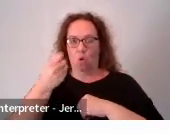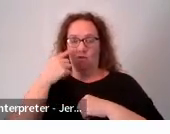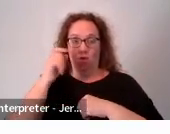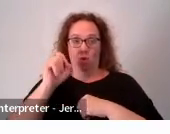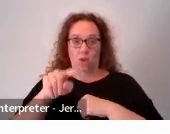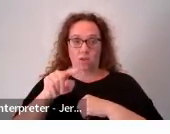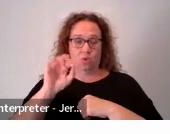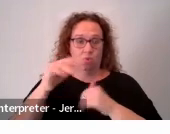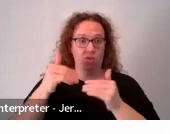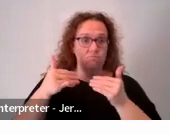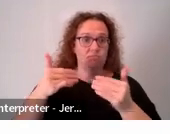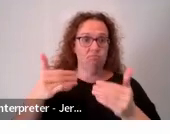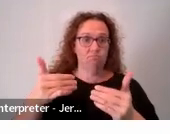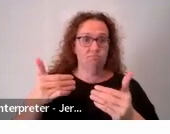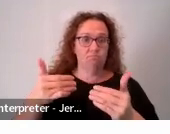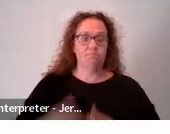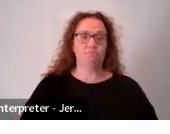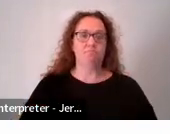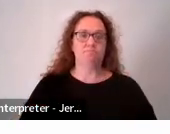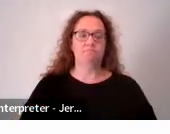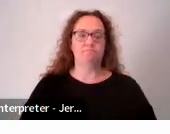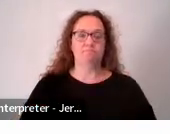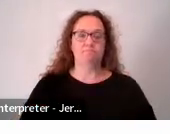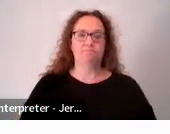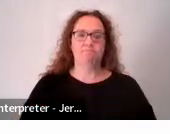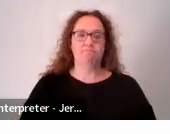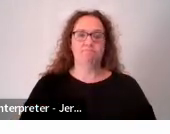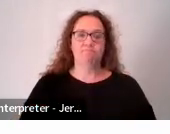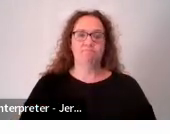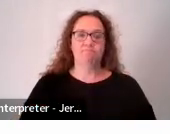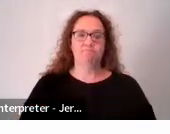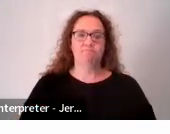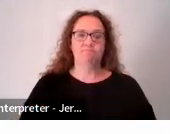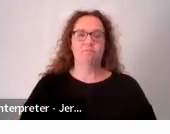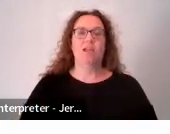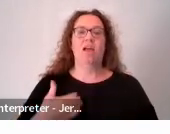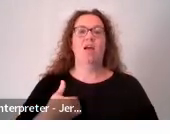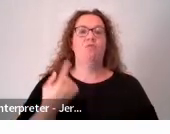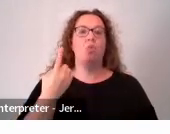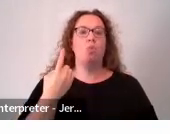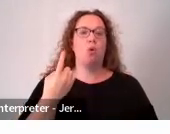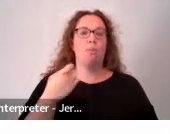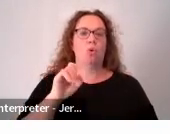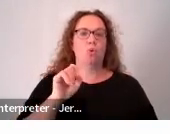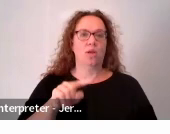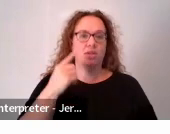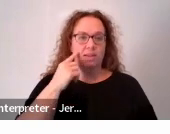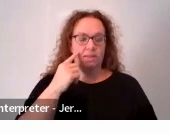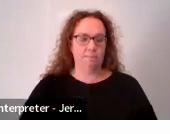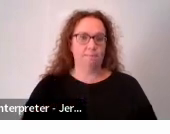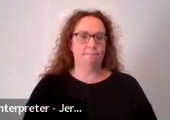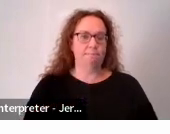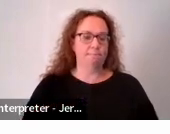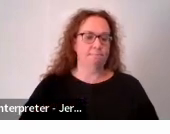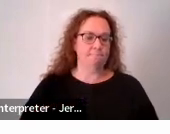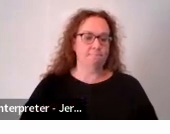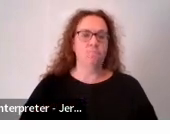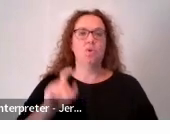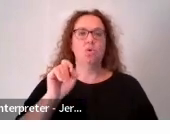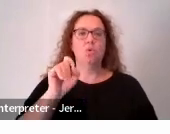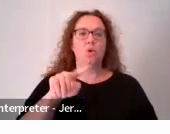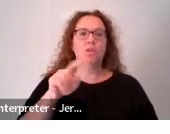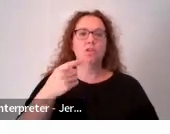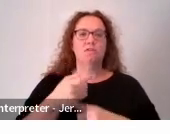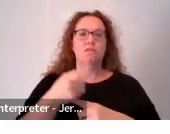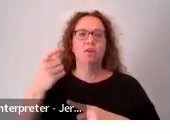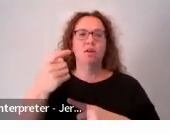we can continue moving forward. Well, we at least have one more, so why don't we take care of that Right. while we're at it? So a question from